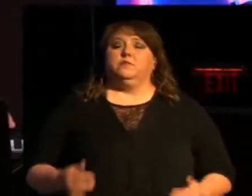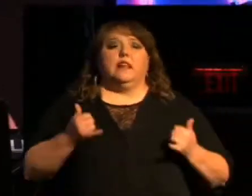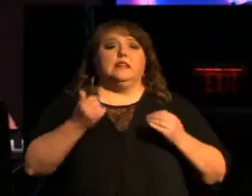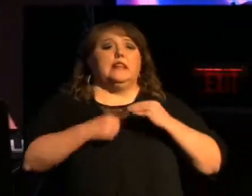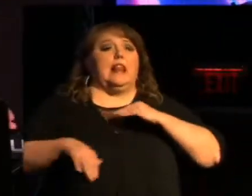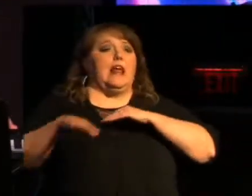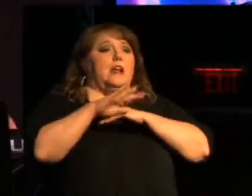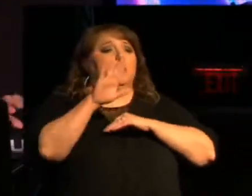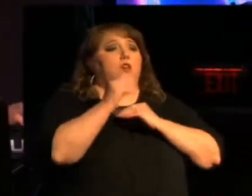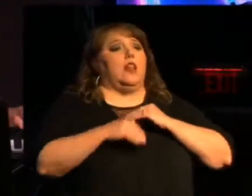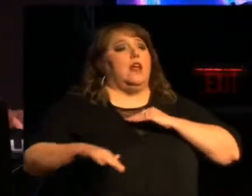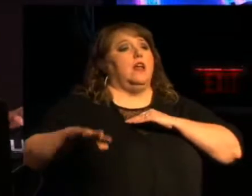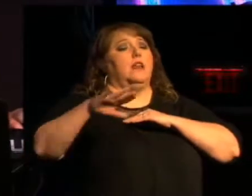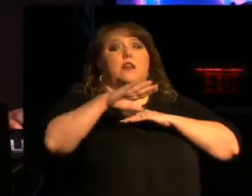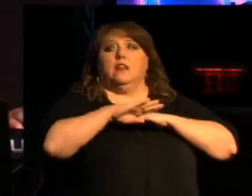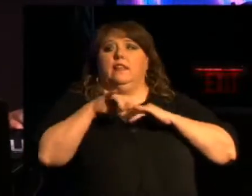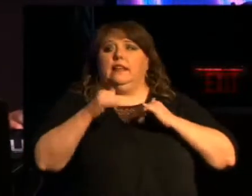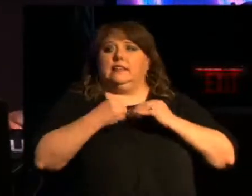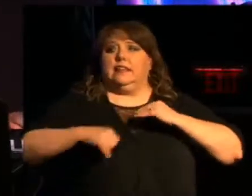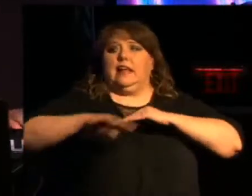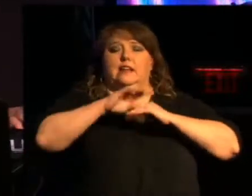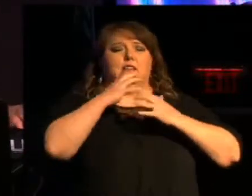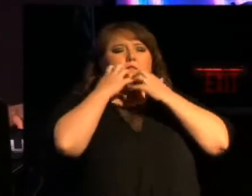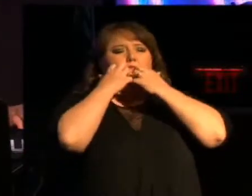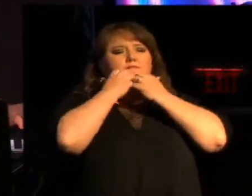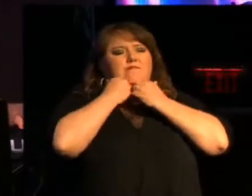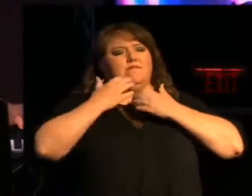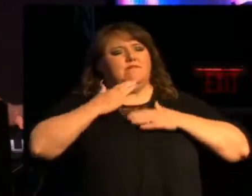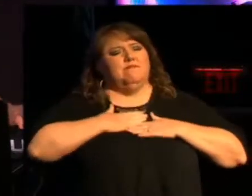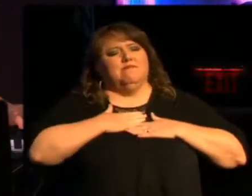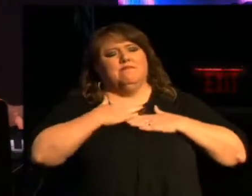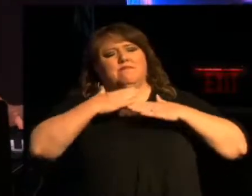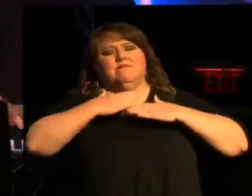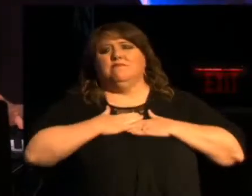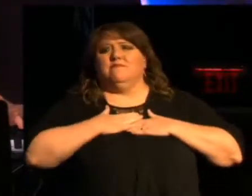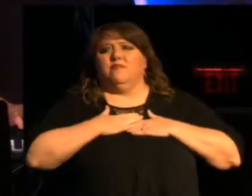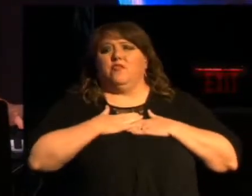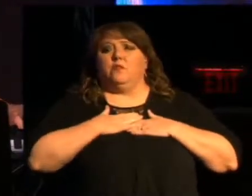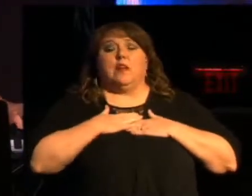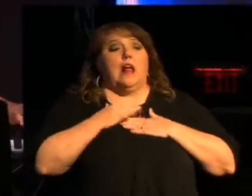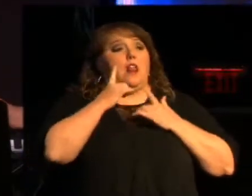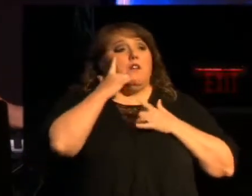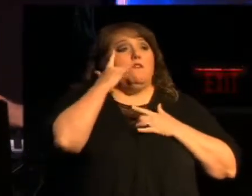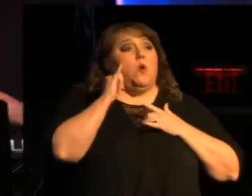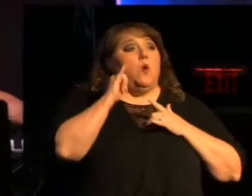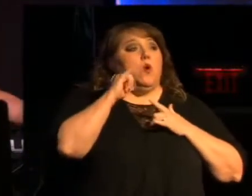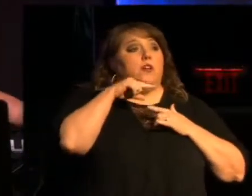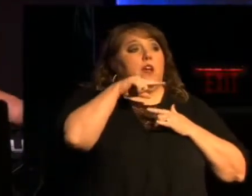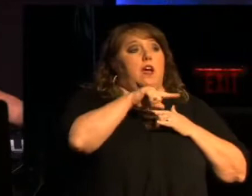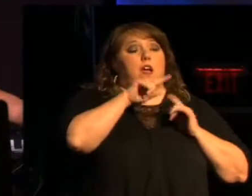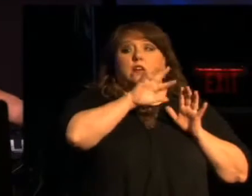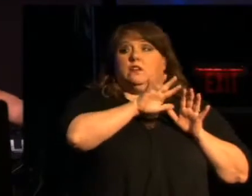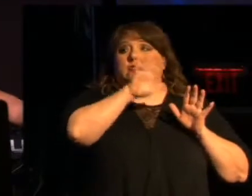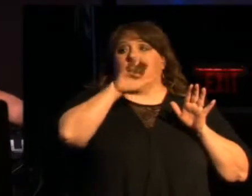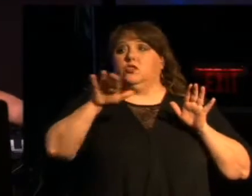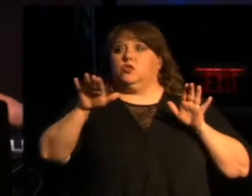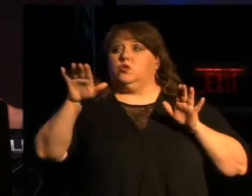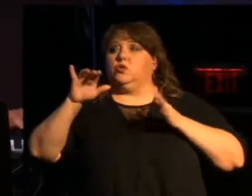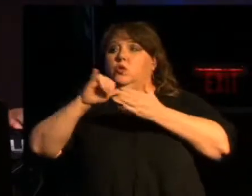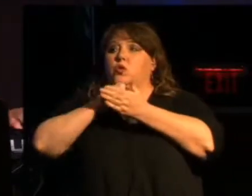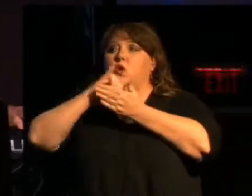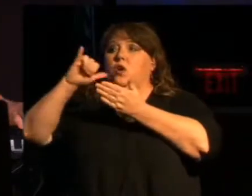This land is your land, this land is my land. From California